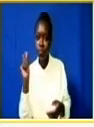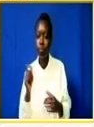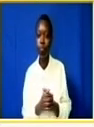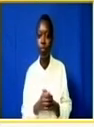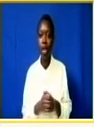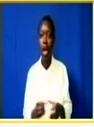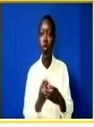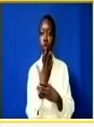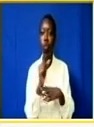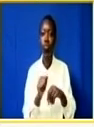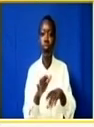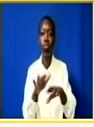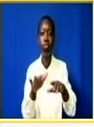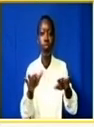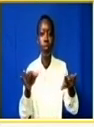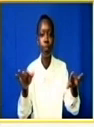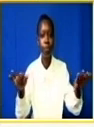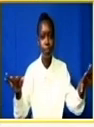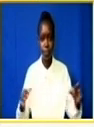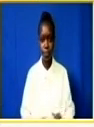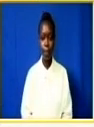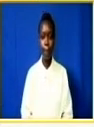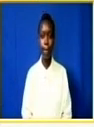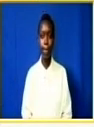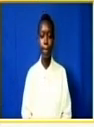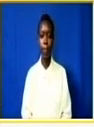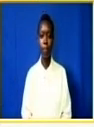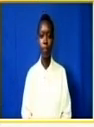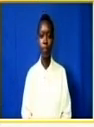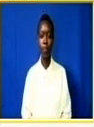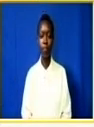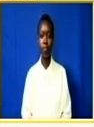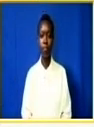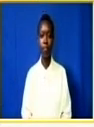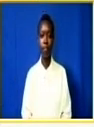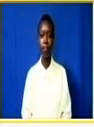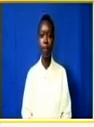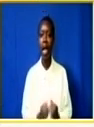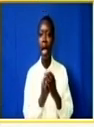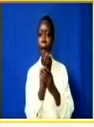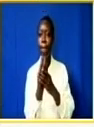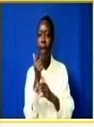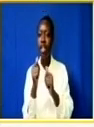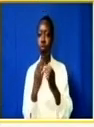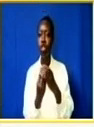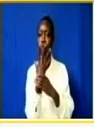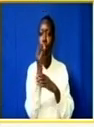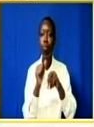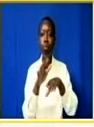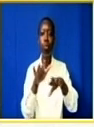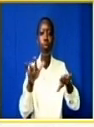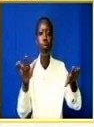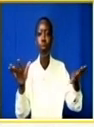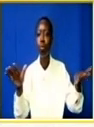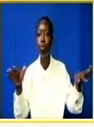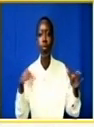If they grow horizontally, mm-hmm. Mm-hmm, what do we call those plants that grow horizontally?